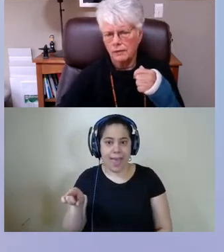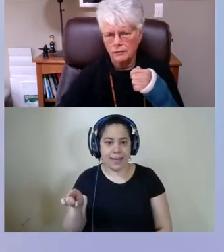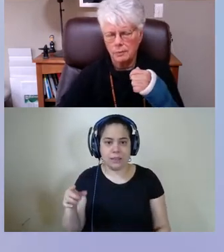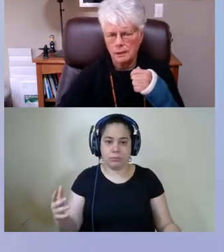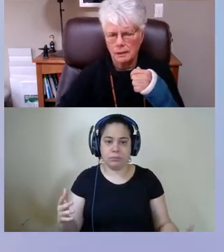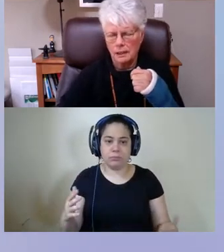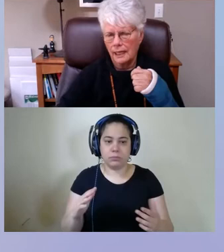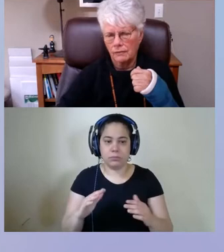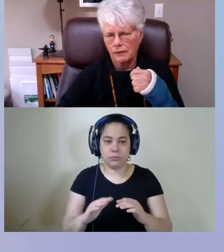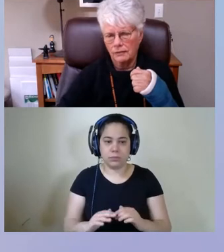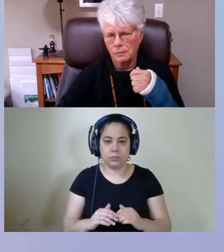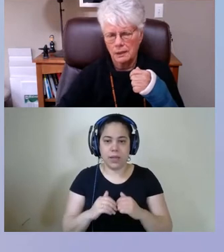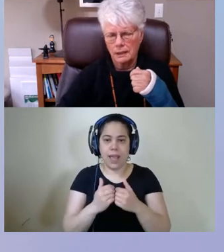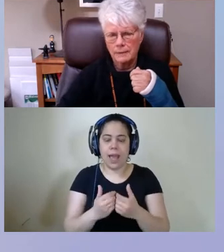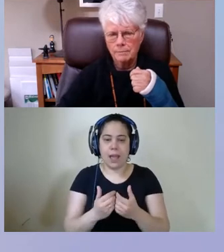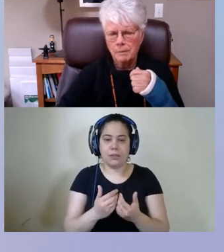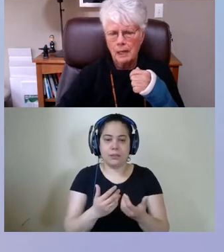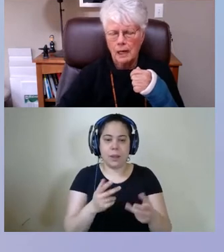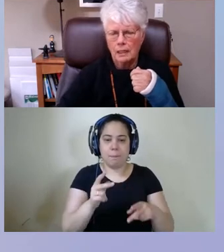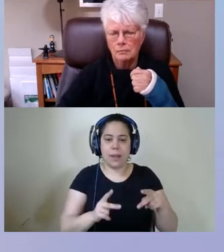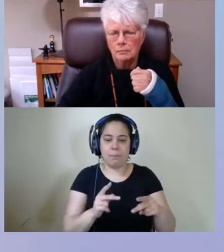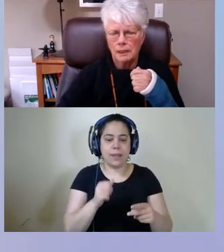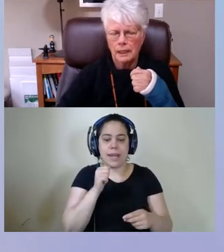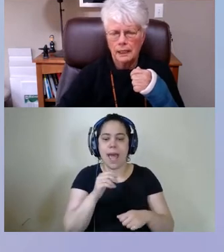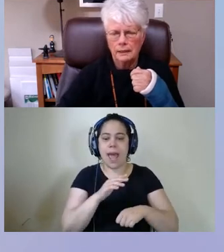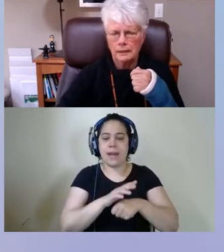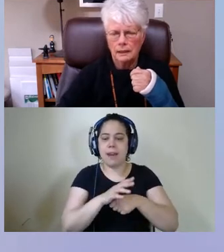state flexibility, lack of flexibility,